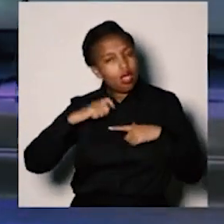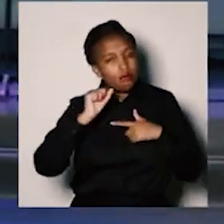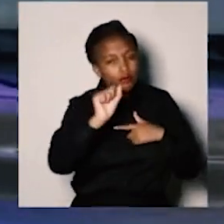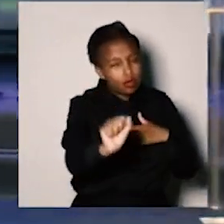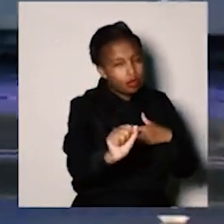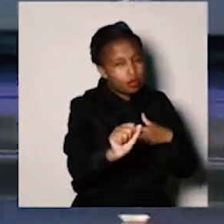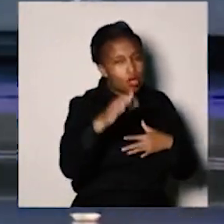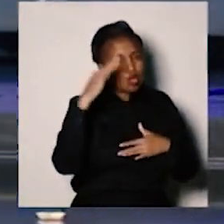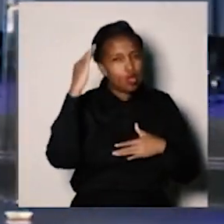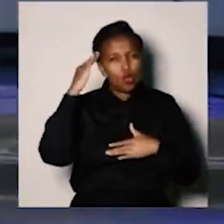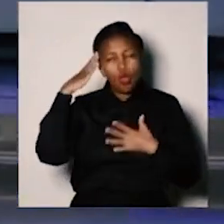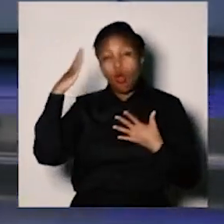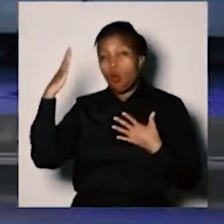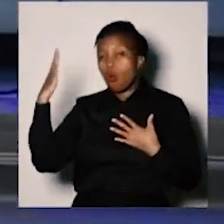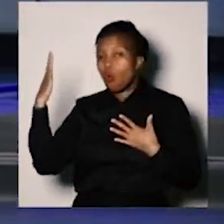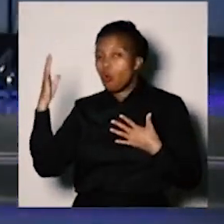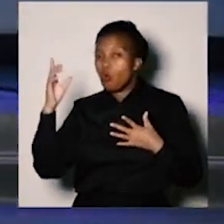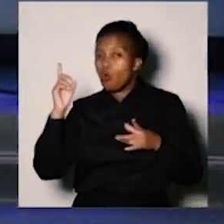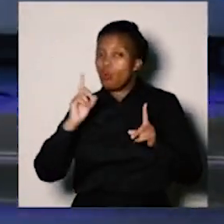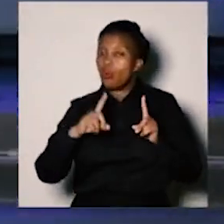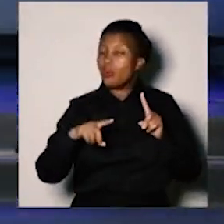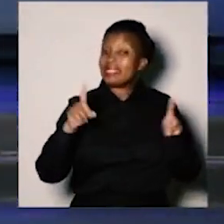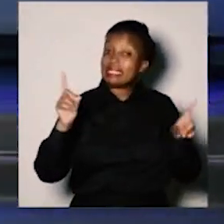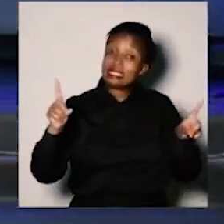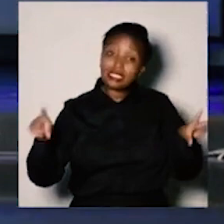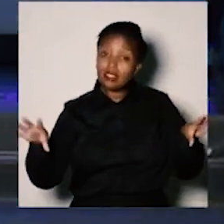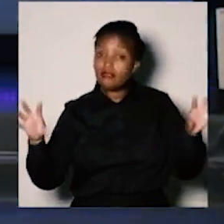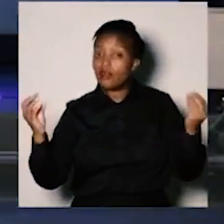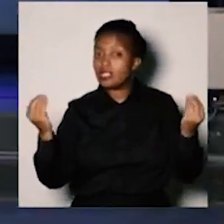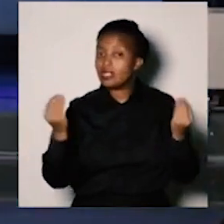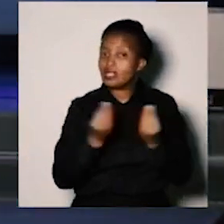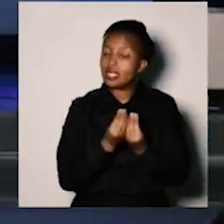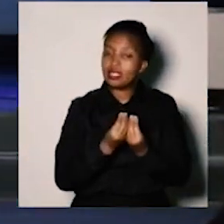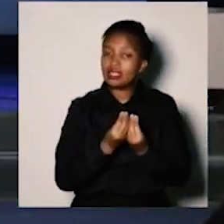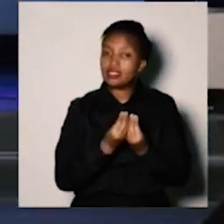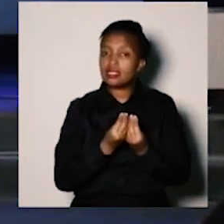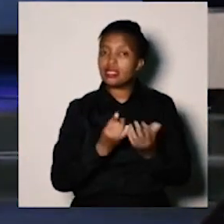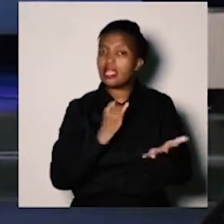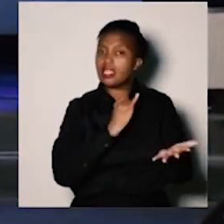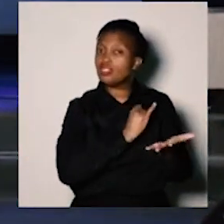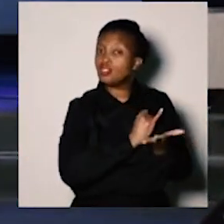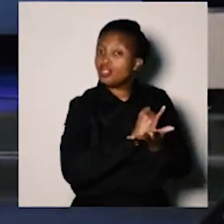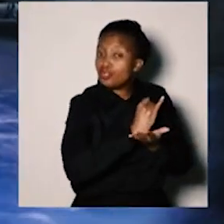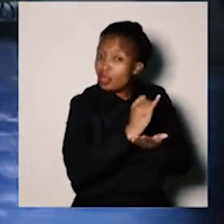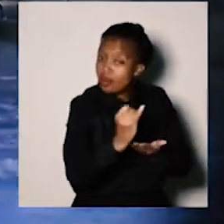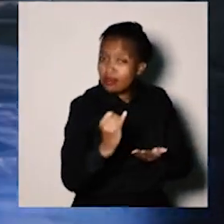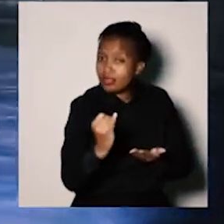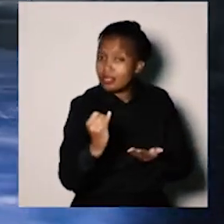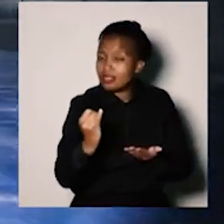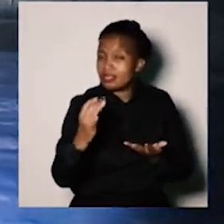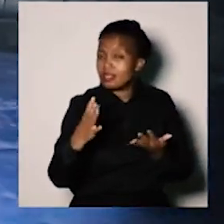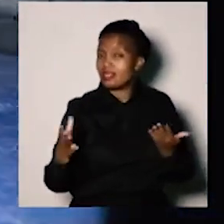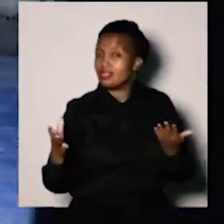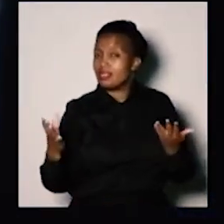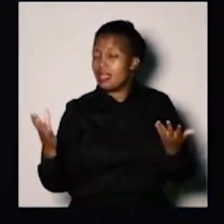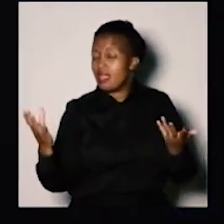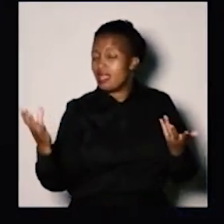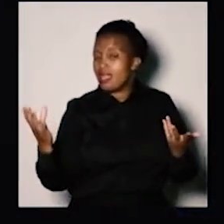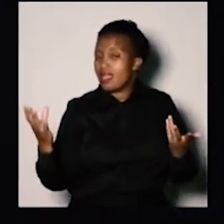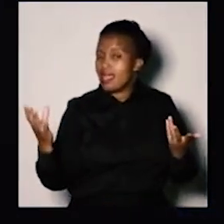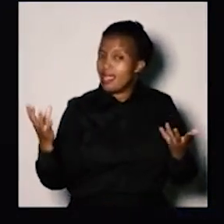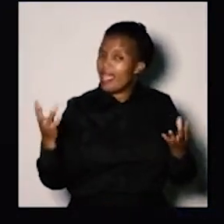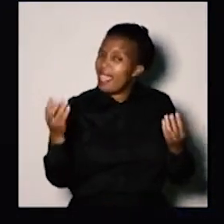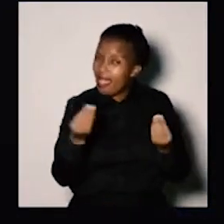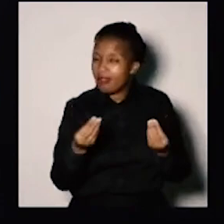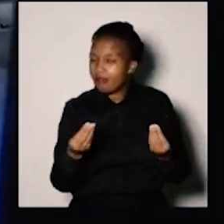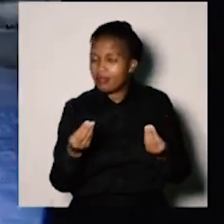You know, we take all kinds of policies. Life insurance policies, and life insurance policies, kinda, it doesn't talk about